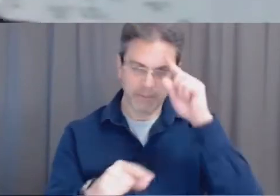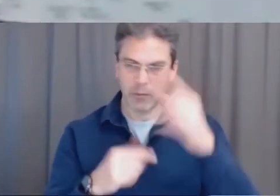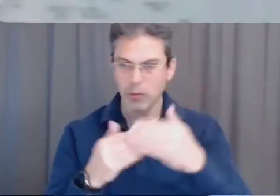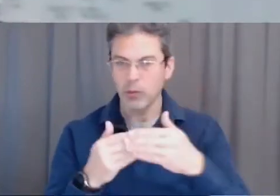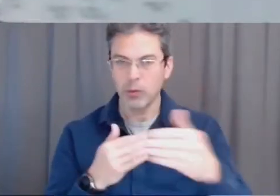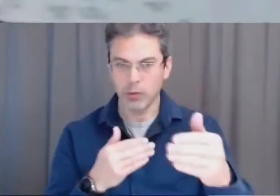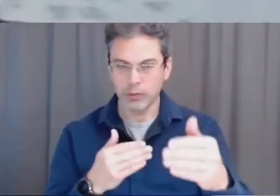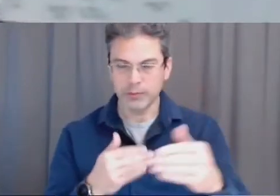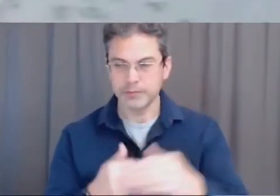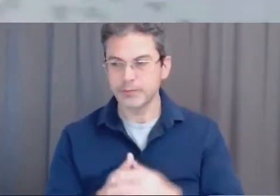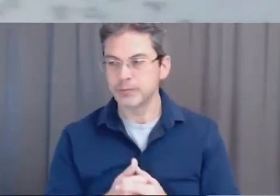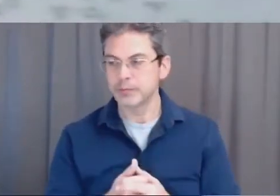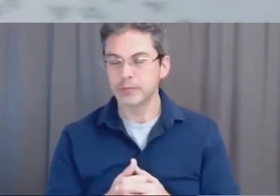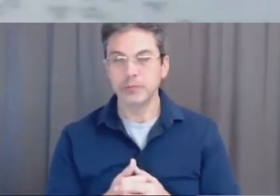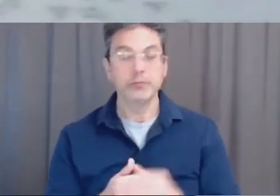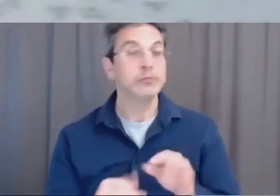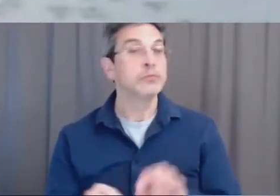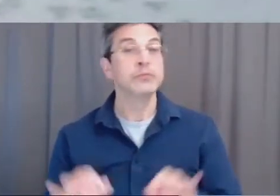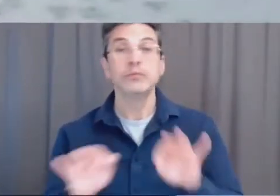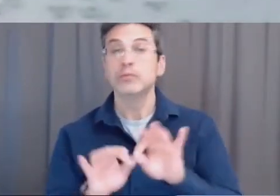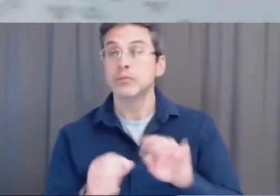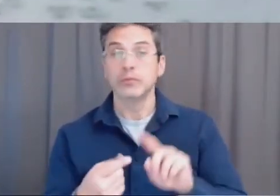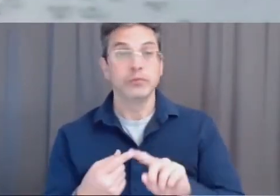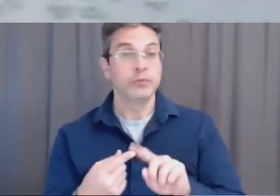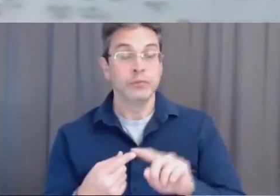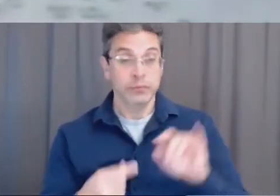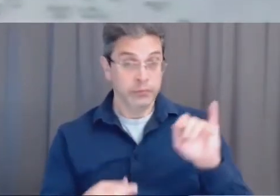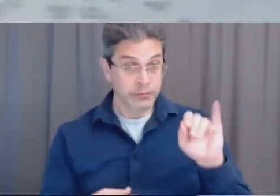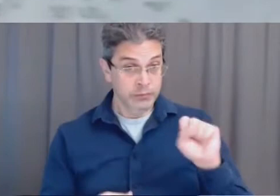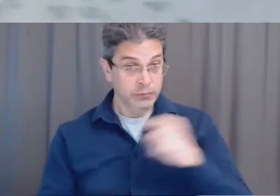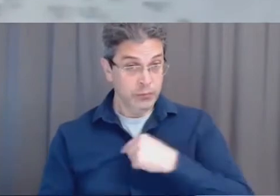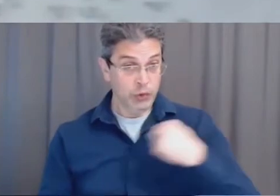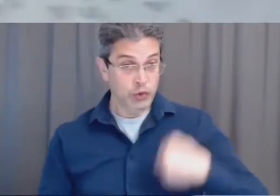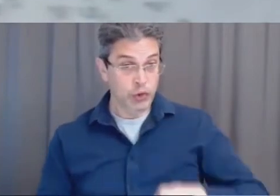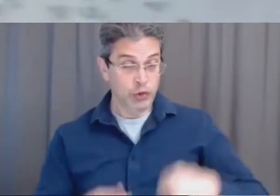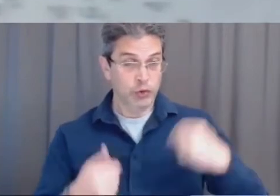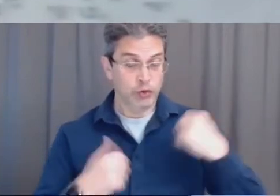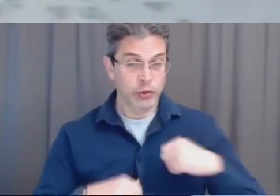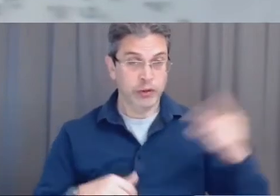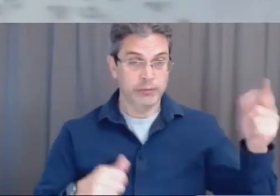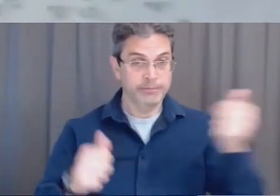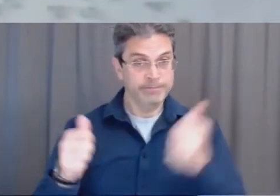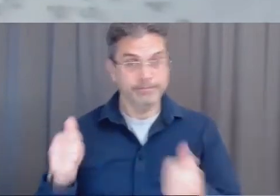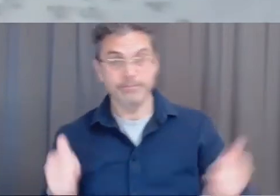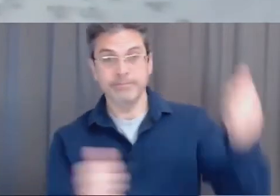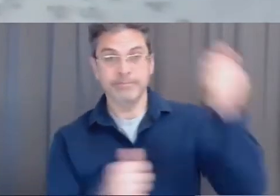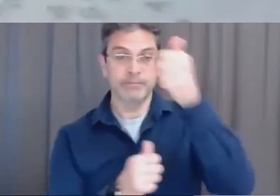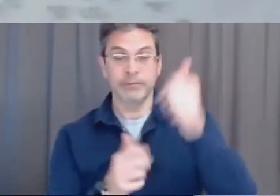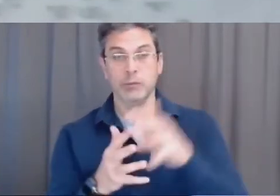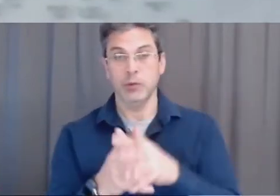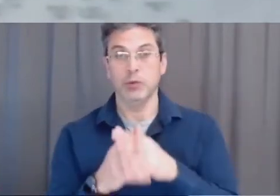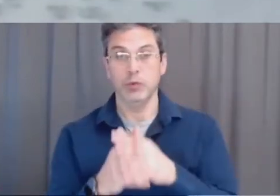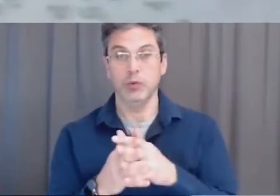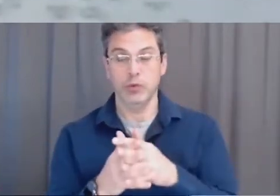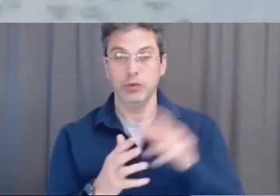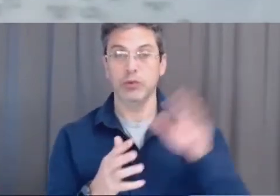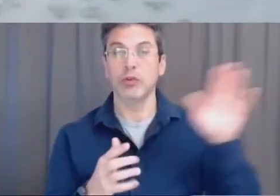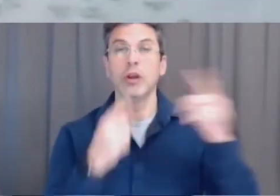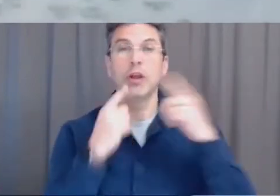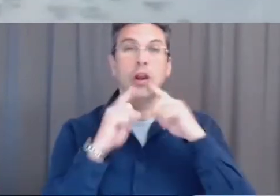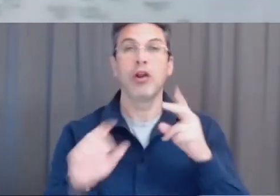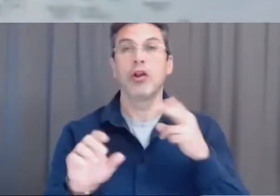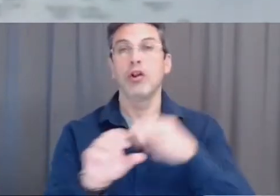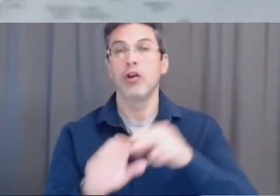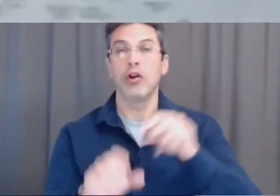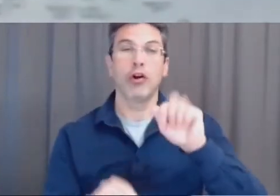were, one, is China trying to upstage the United States? As it happens, China's announcement to join the Arms Trade Treaty